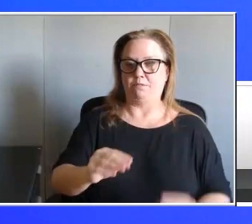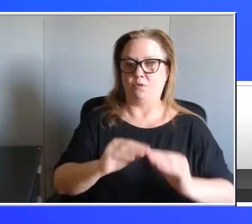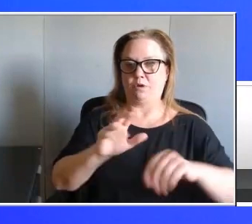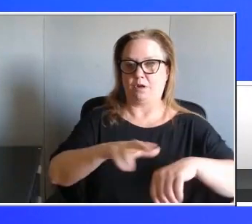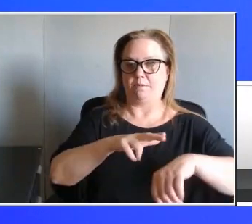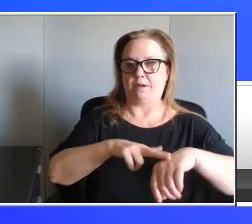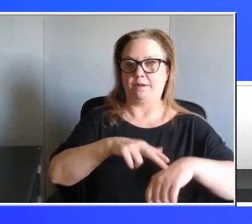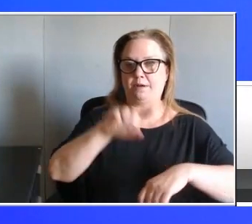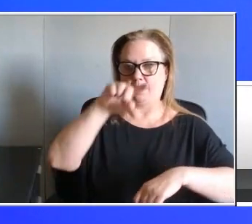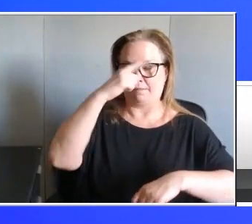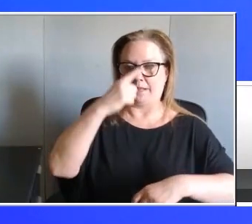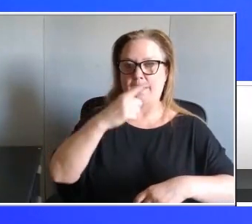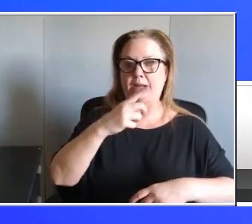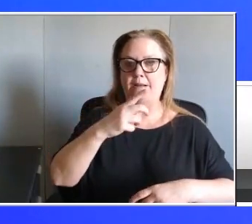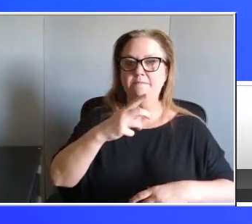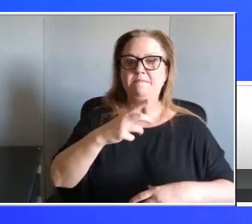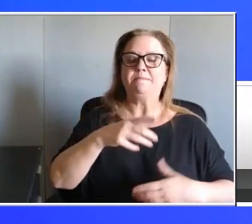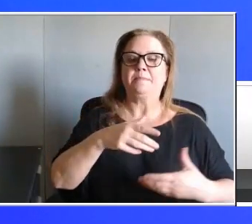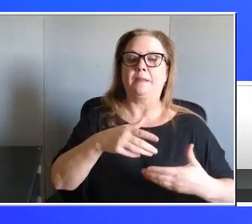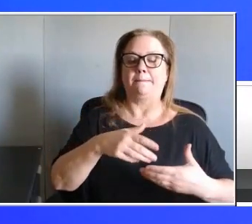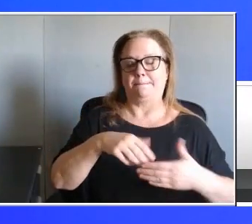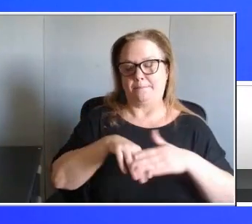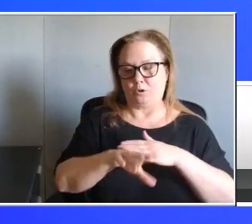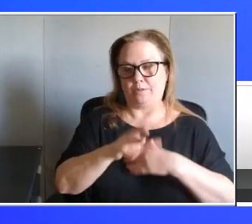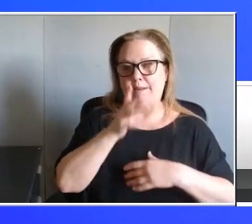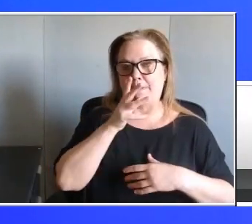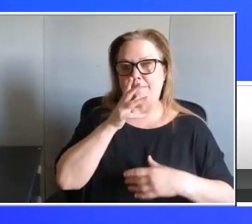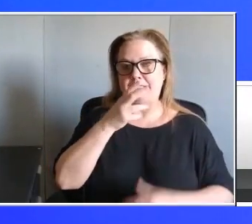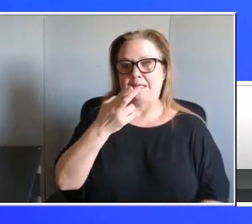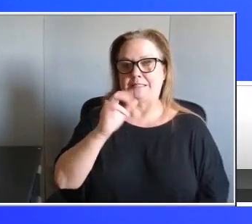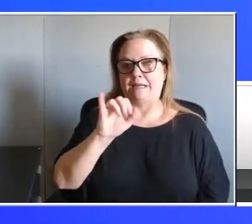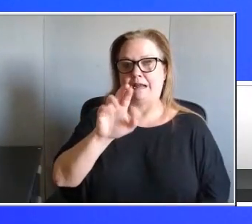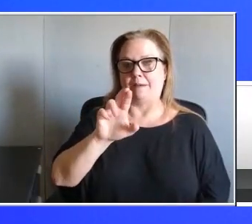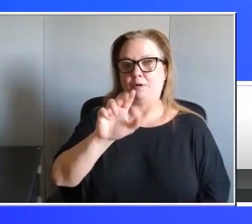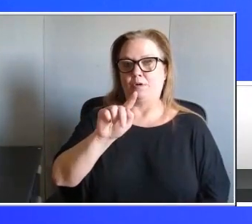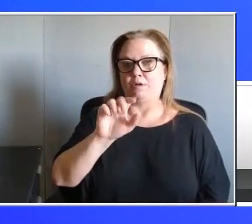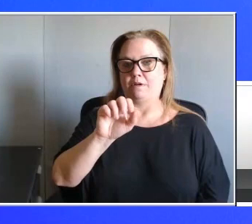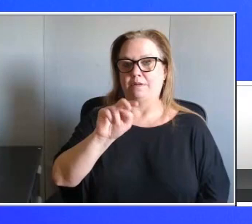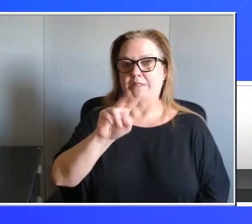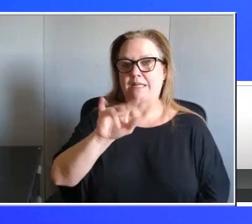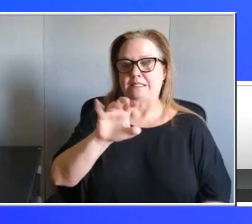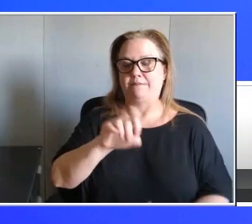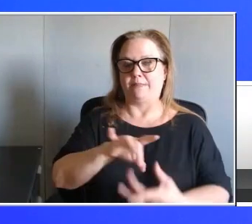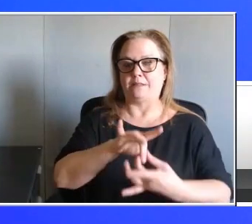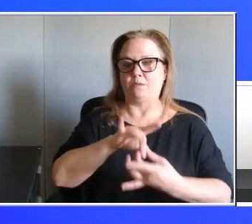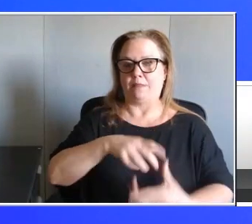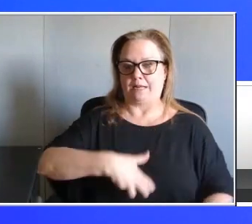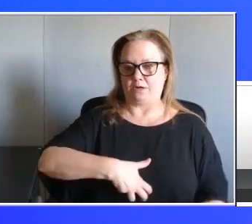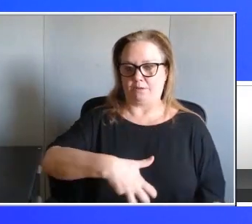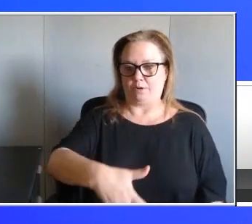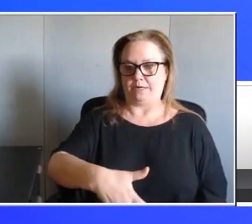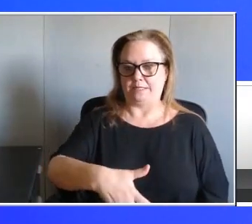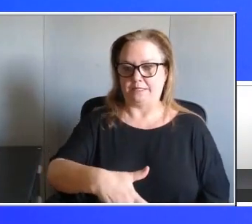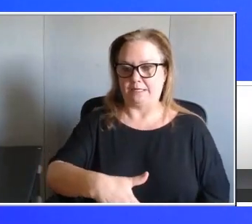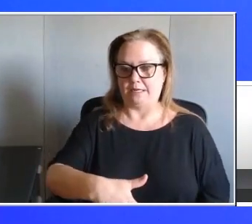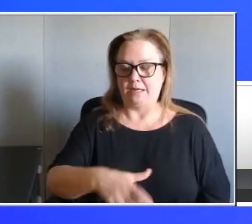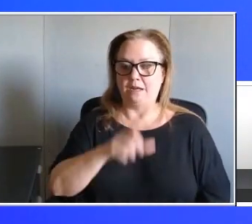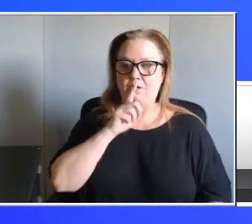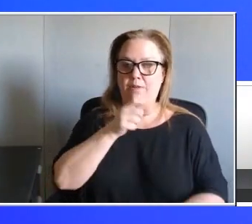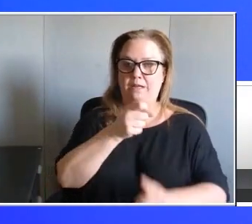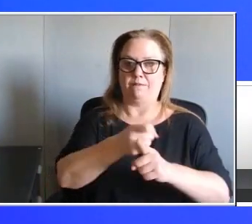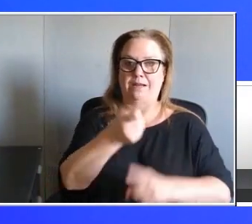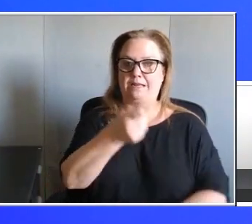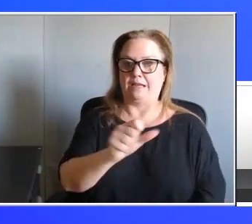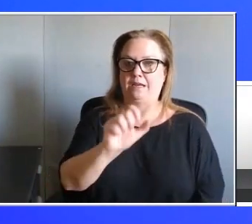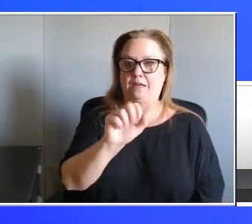birthing people. It's a hypertensive disorder that's directly related to the pregnancy, and it can really affect any organ system